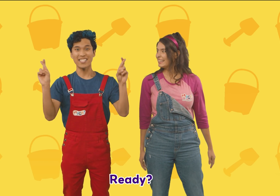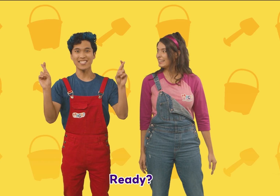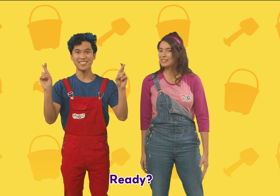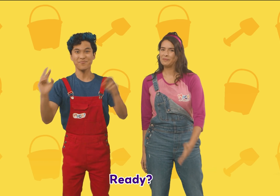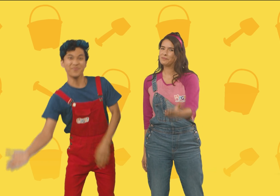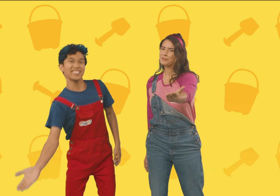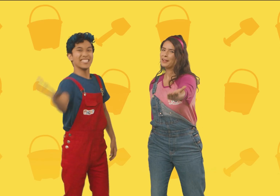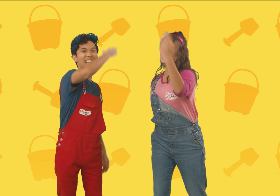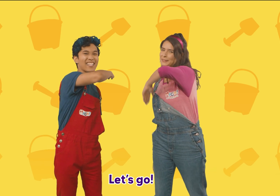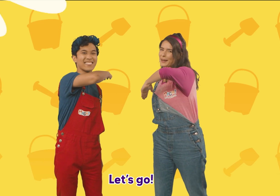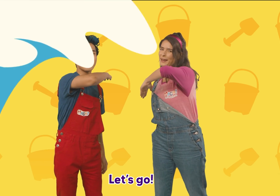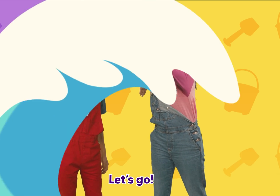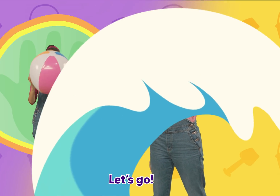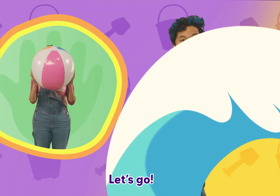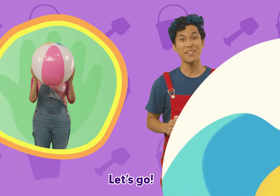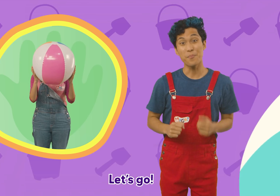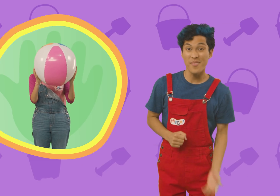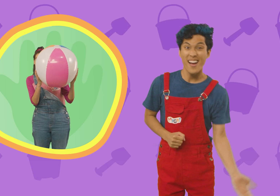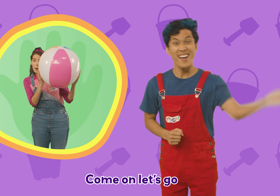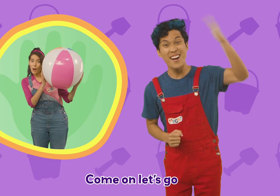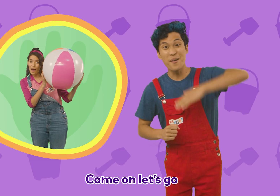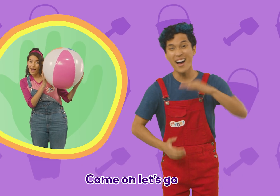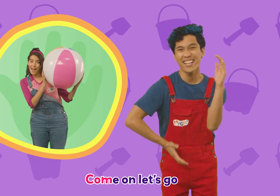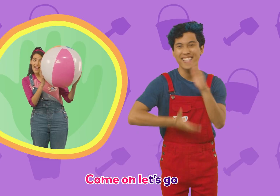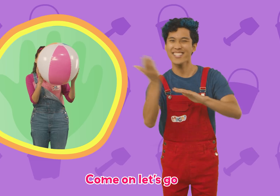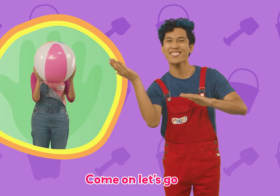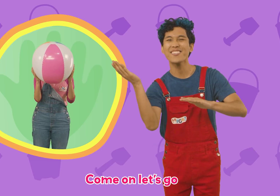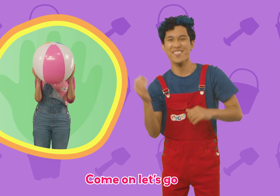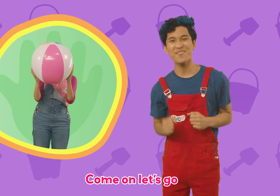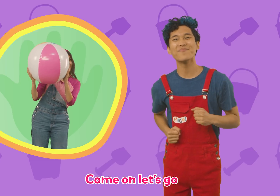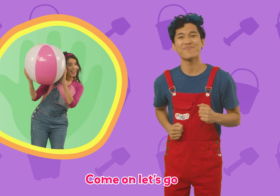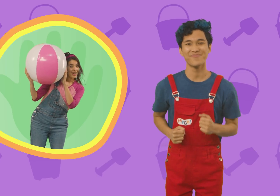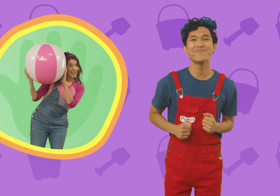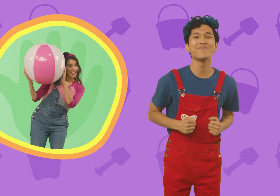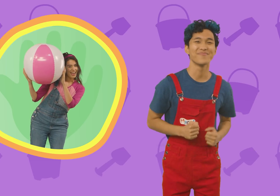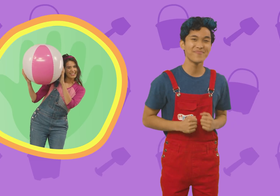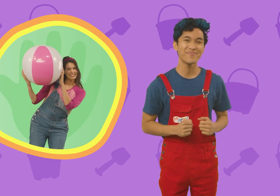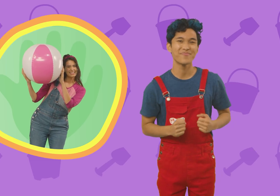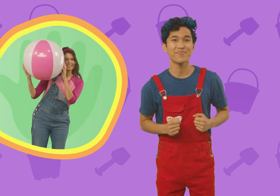Great! Ready? Let's go! Come on, let's go.